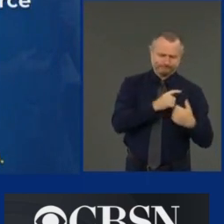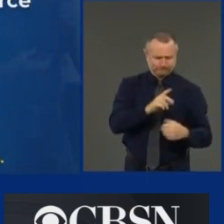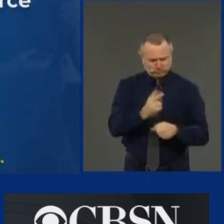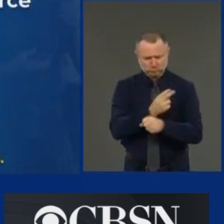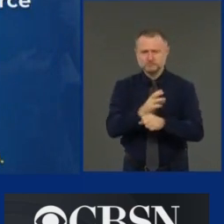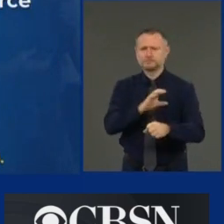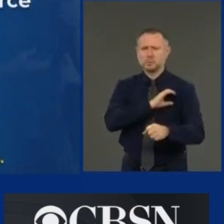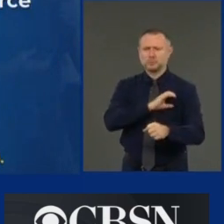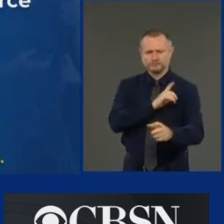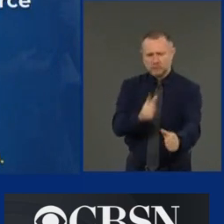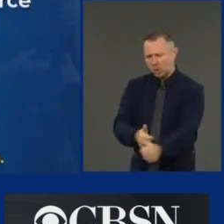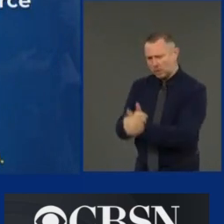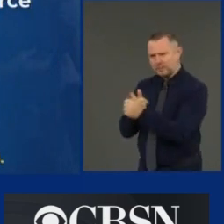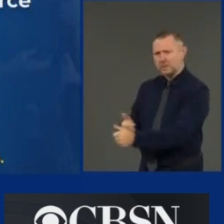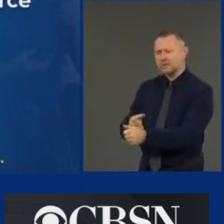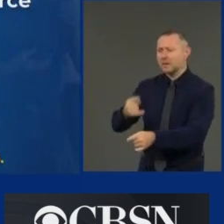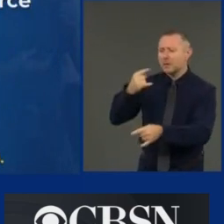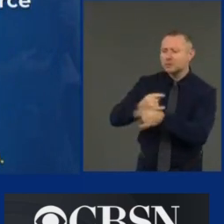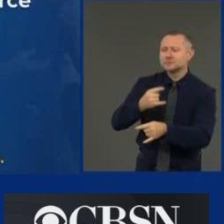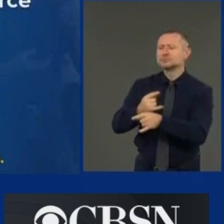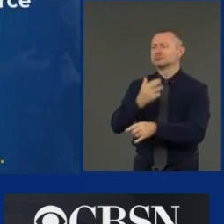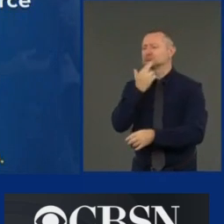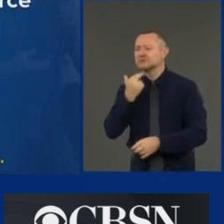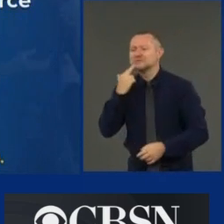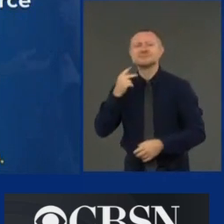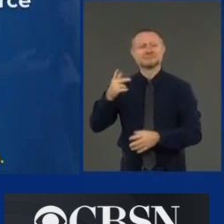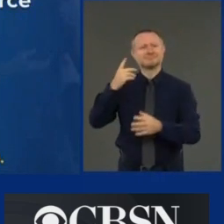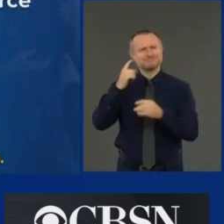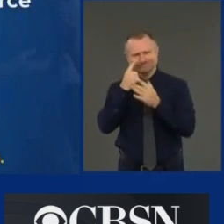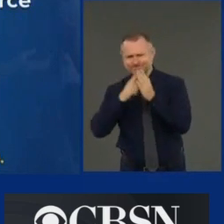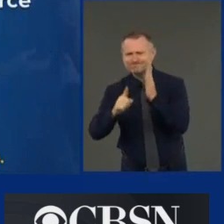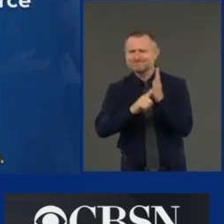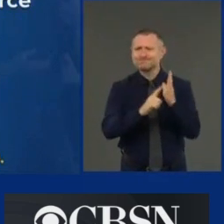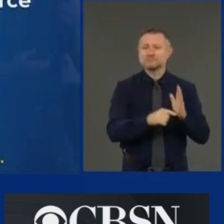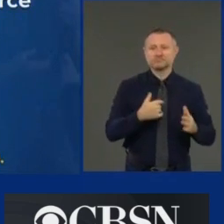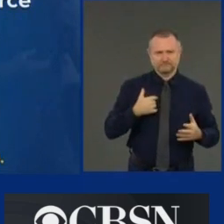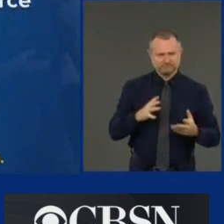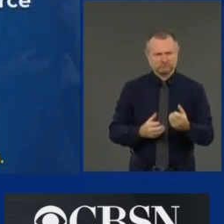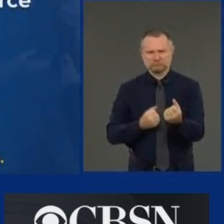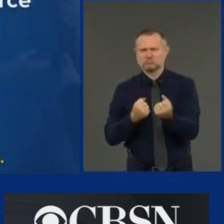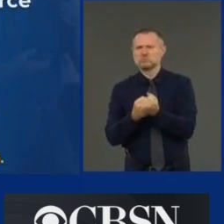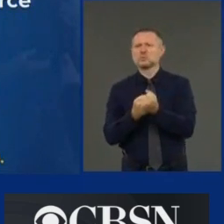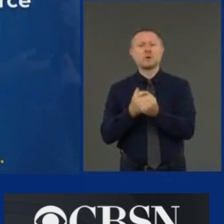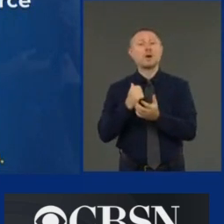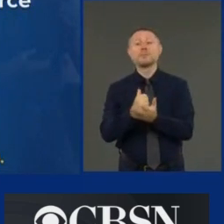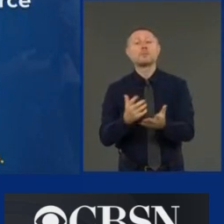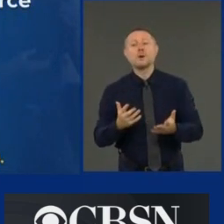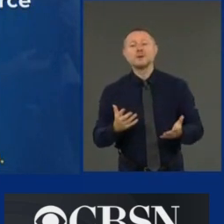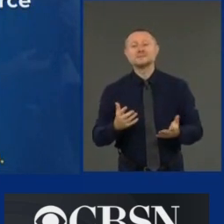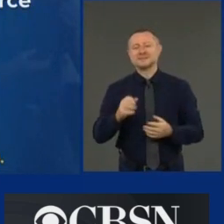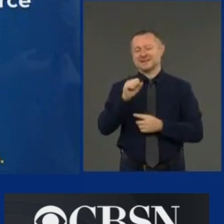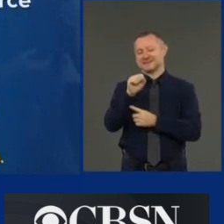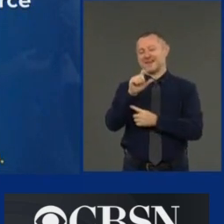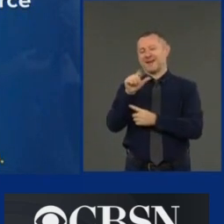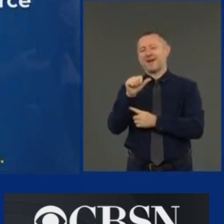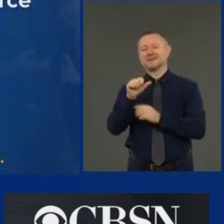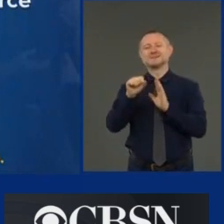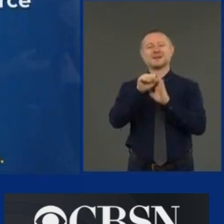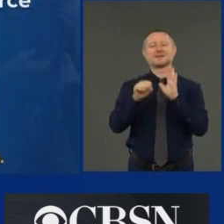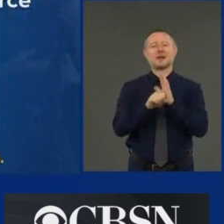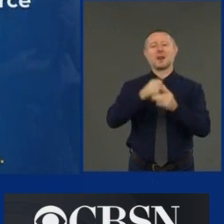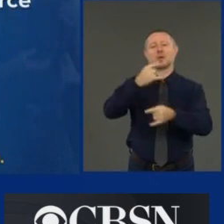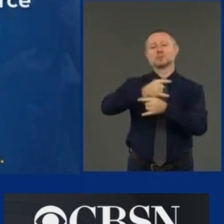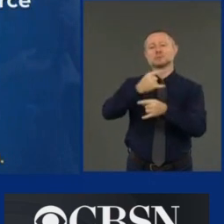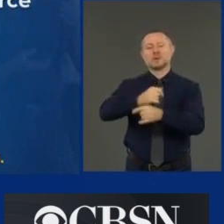restaurants. To supplement their efforts, we have the state police and the state liquor authority that